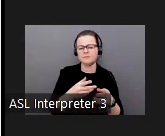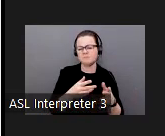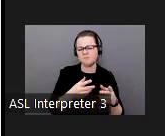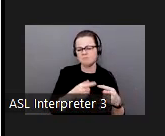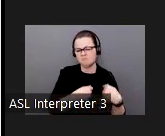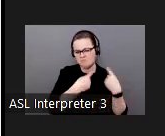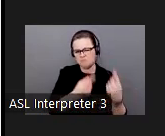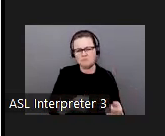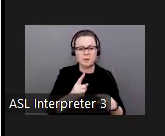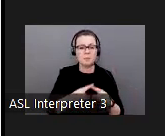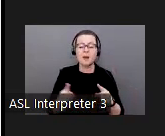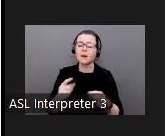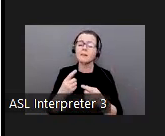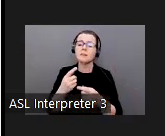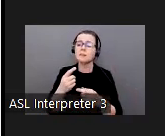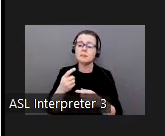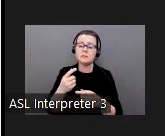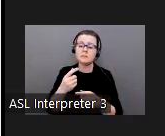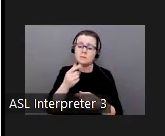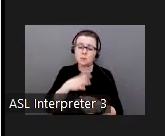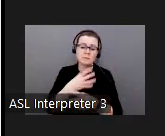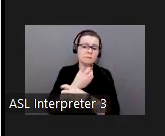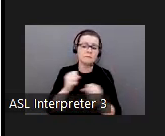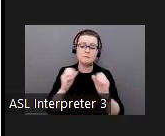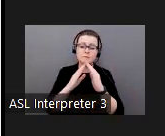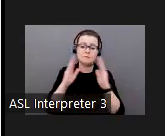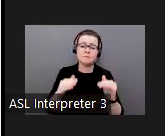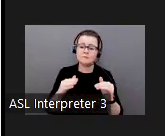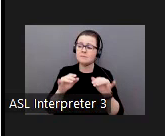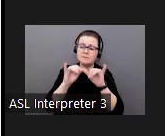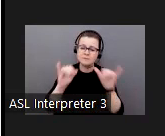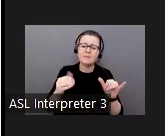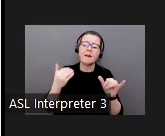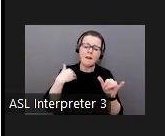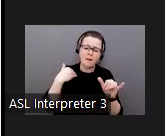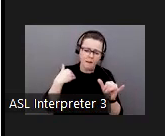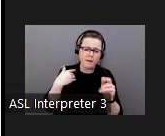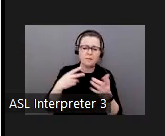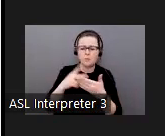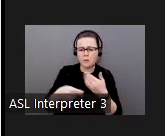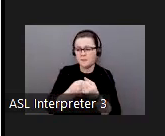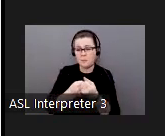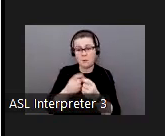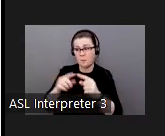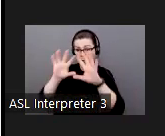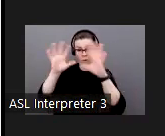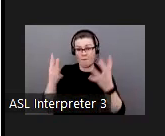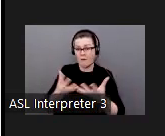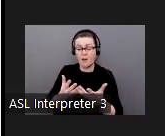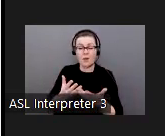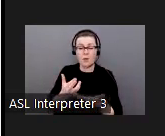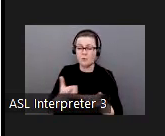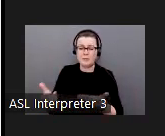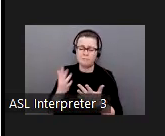question from place to place, because the whole system is under-resourced and struggling to meet the demands.